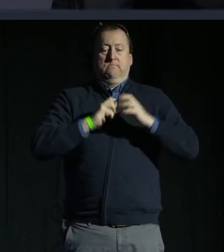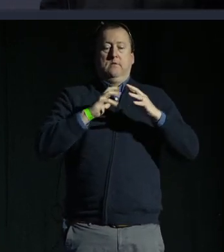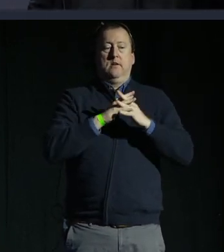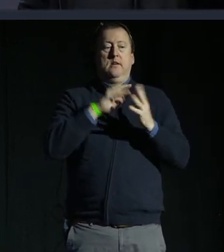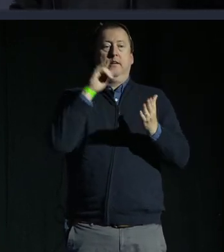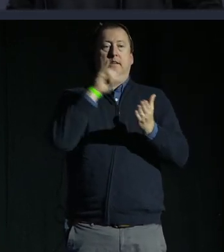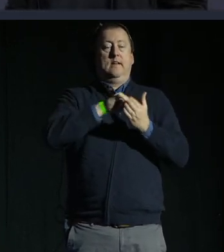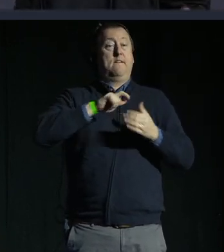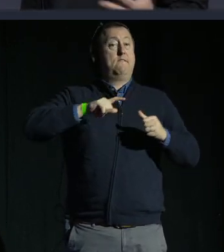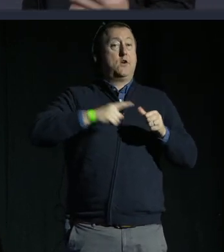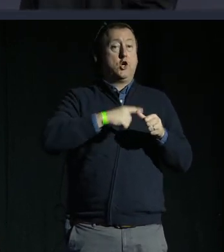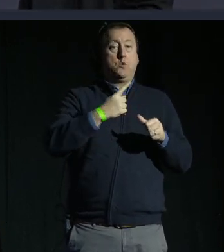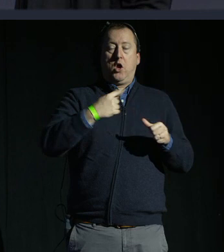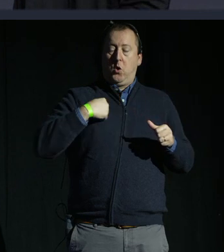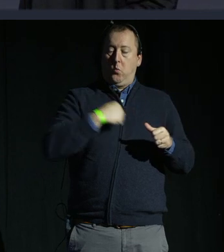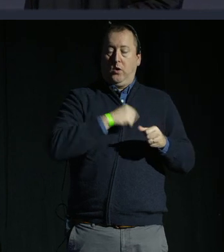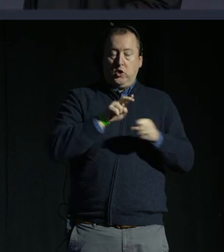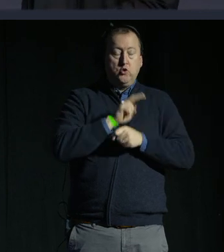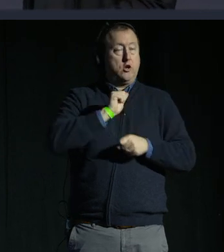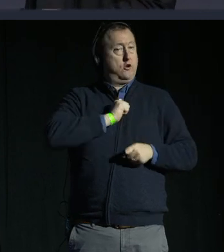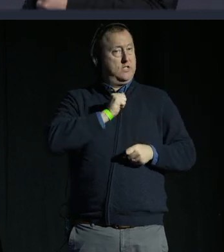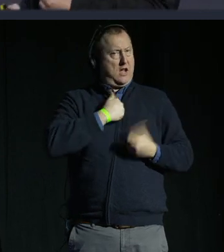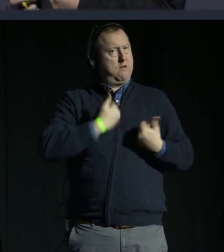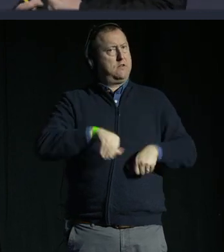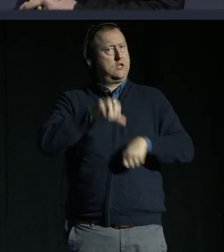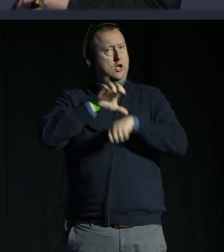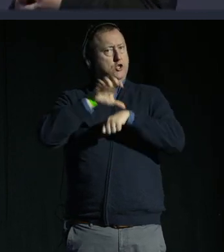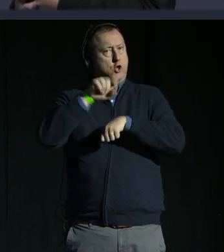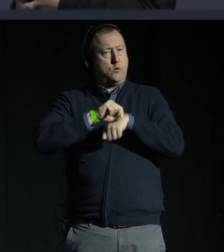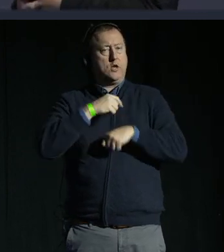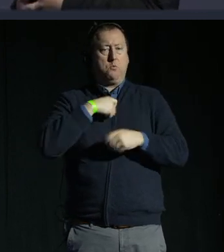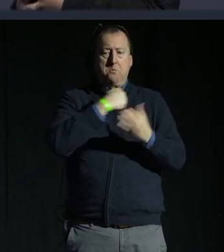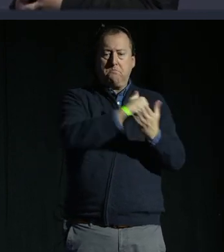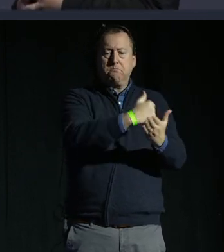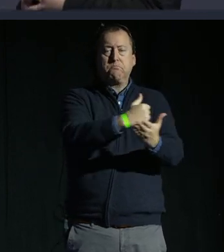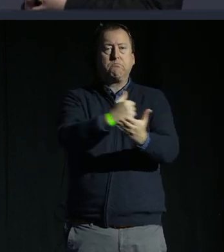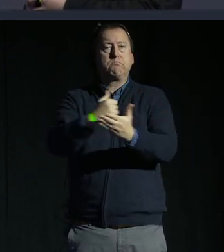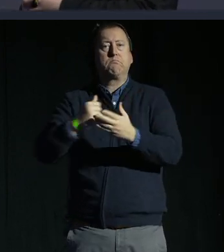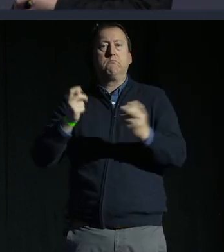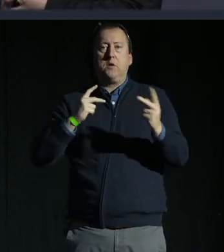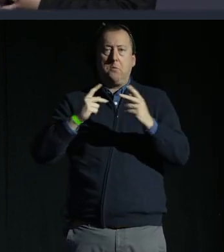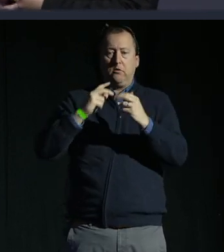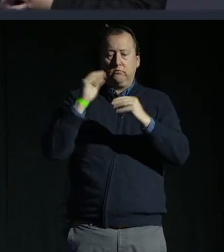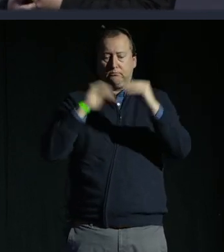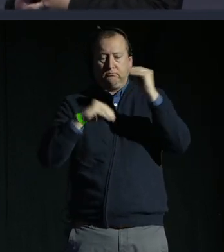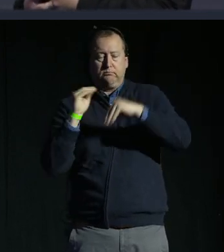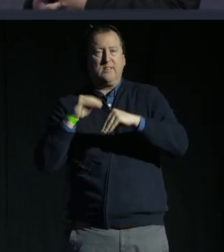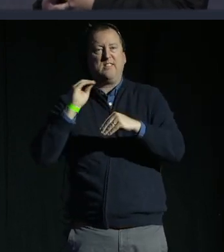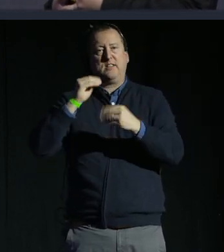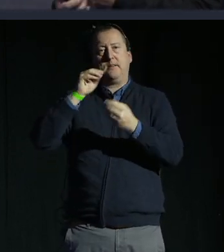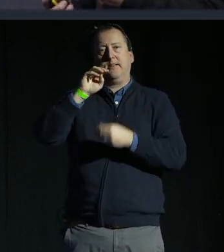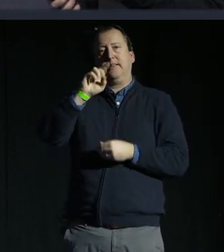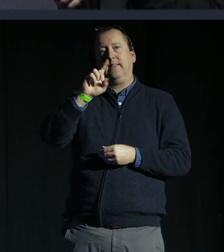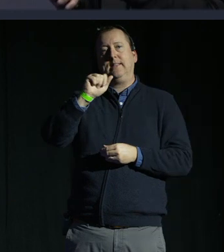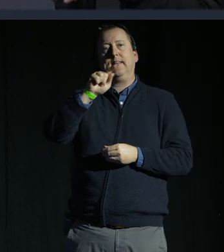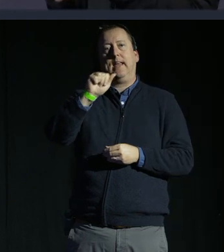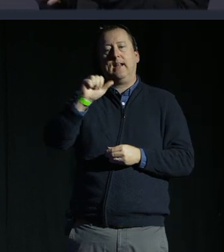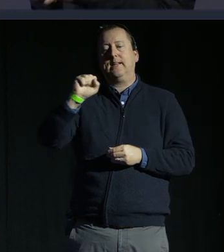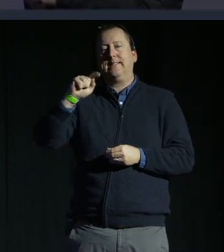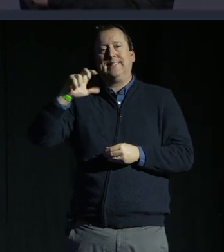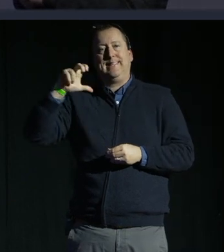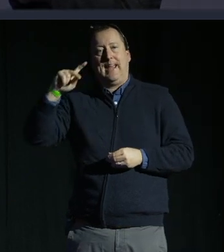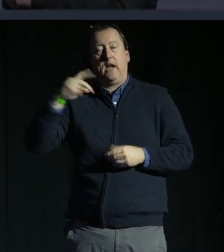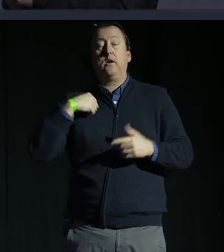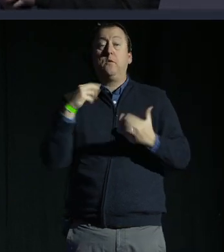DBT. We used it ourselves as consultants, helping companies implement the modern data stack. We learned a new way